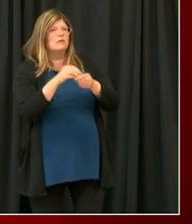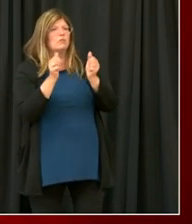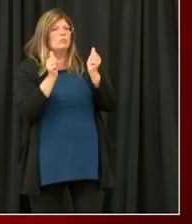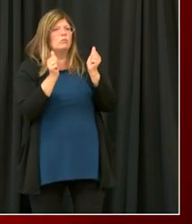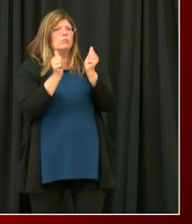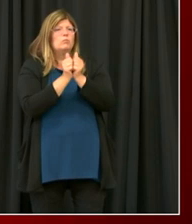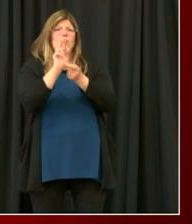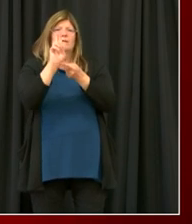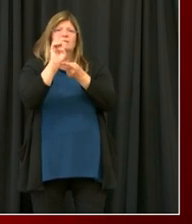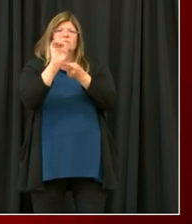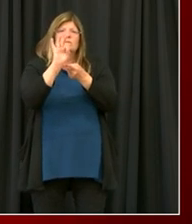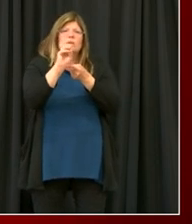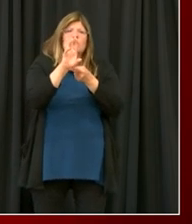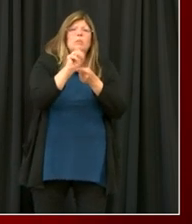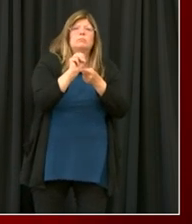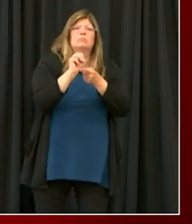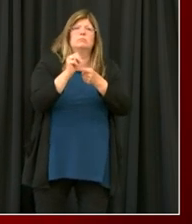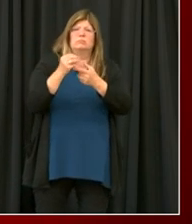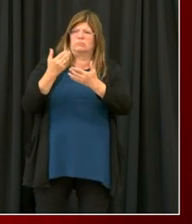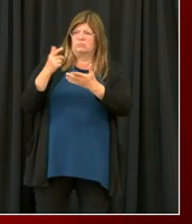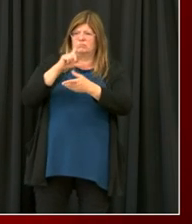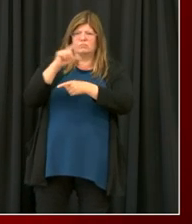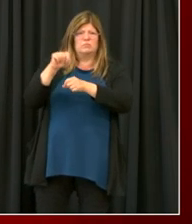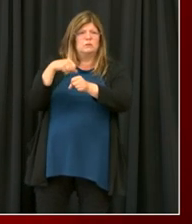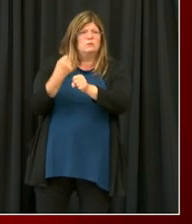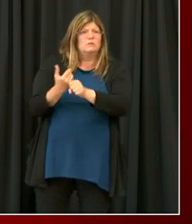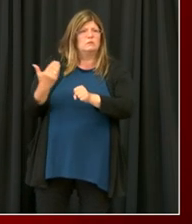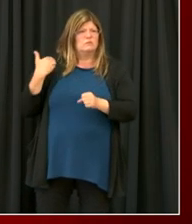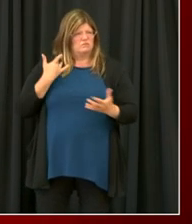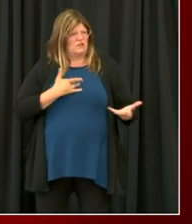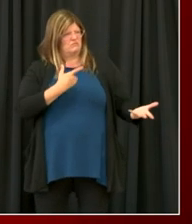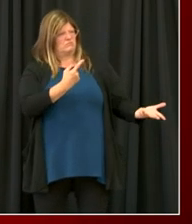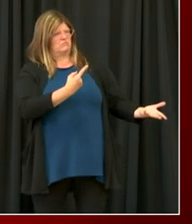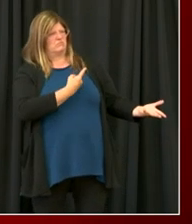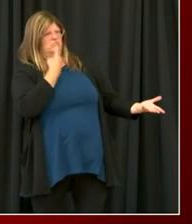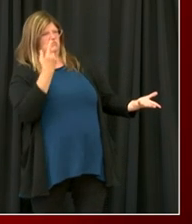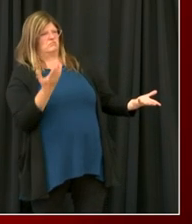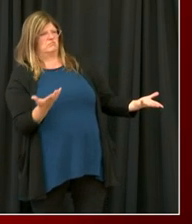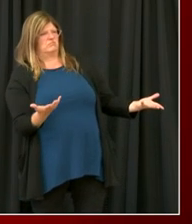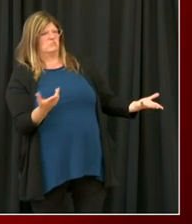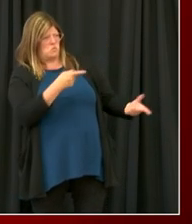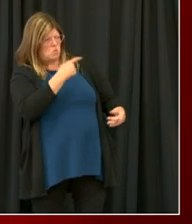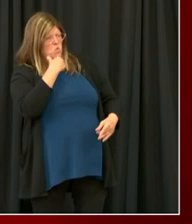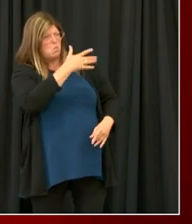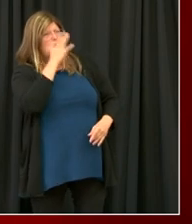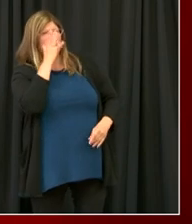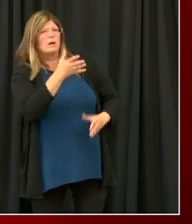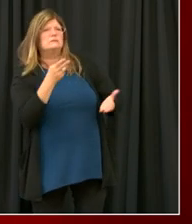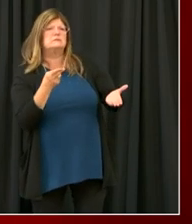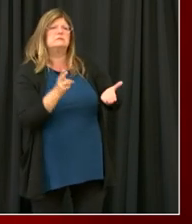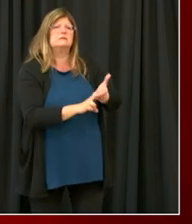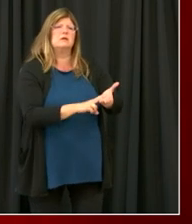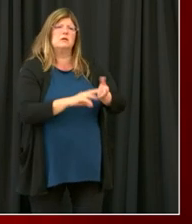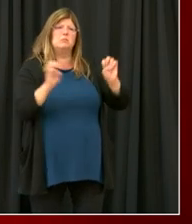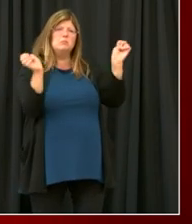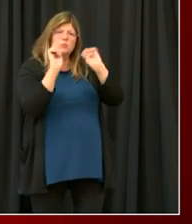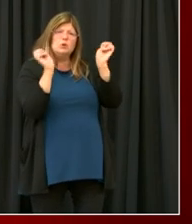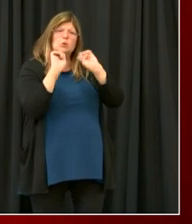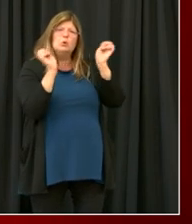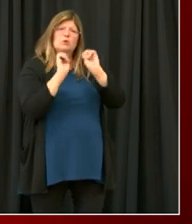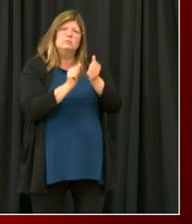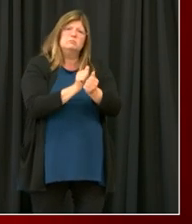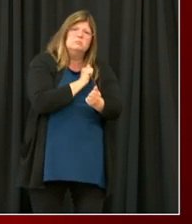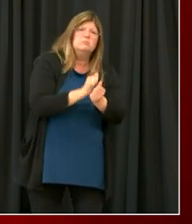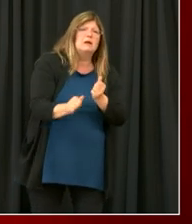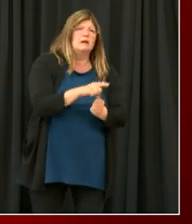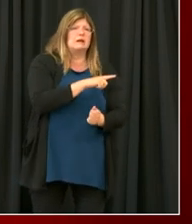was an insult what they had done. You have said you're going to sign, if you have not already done so, sign the emergency legislation that they came up with. It